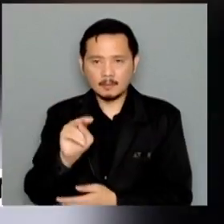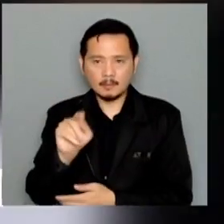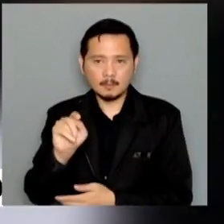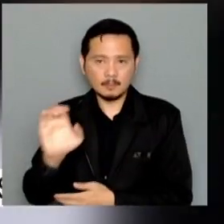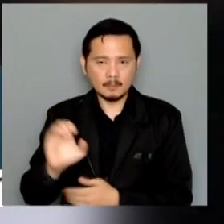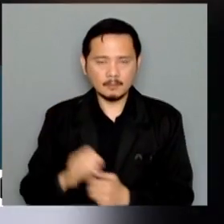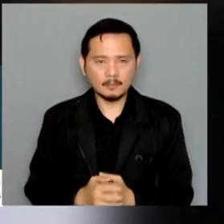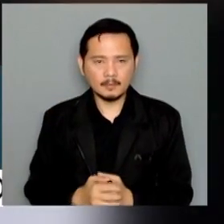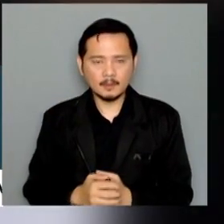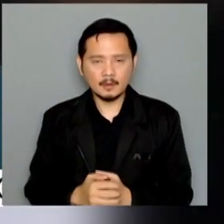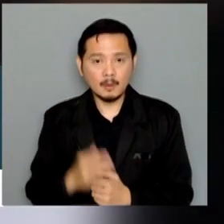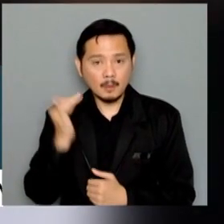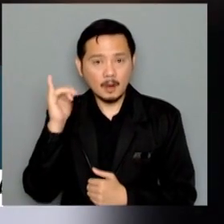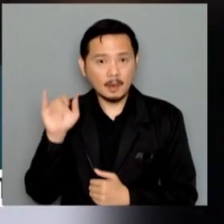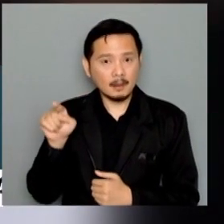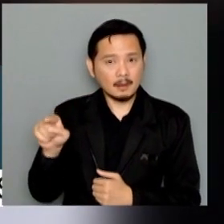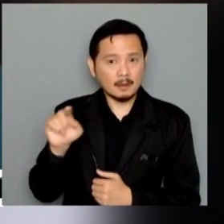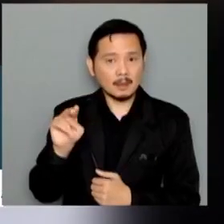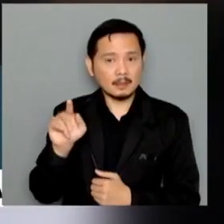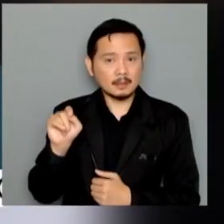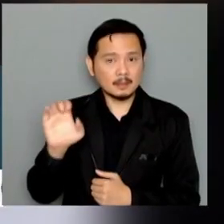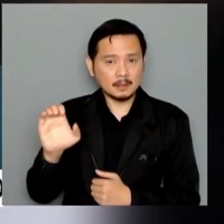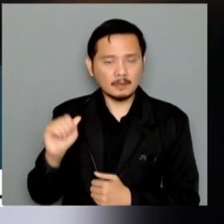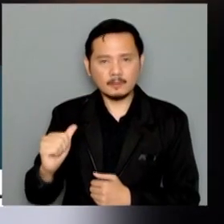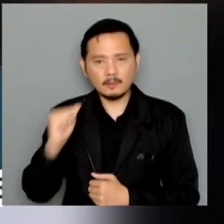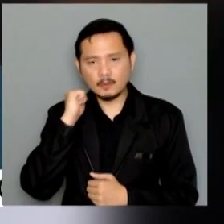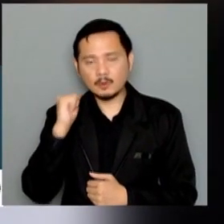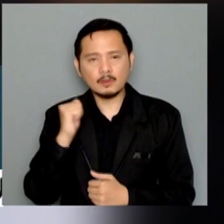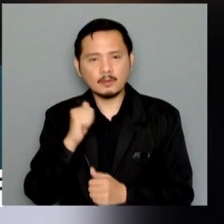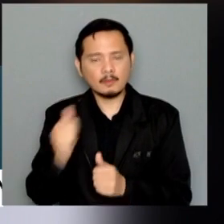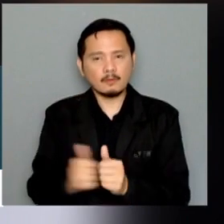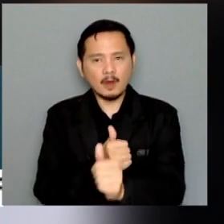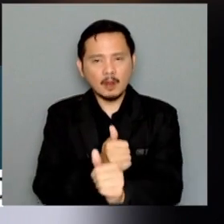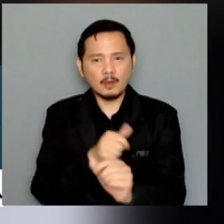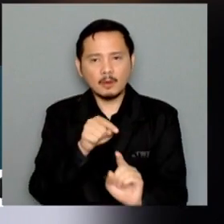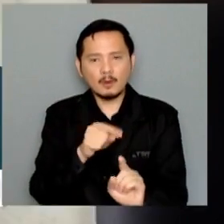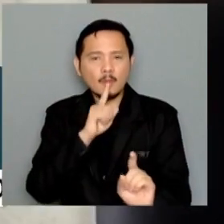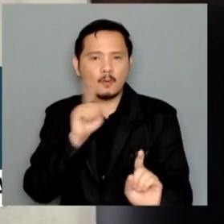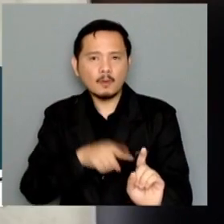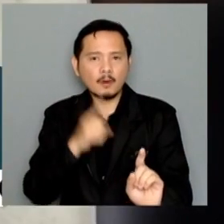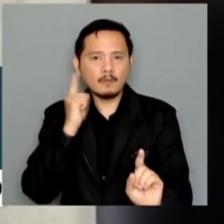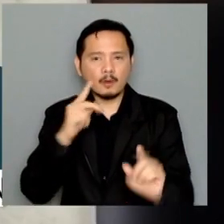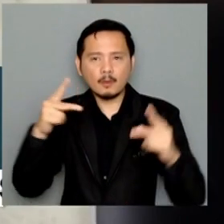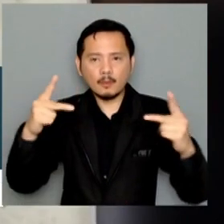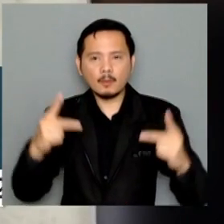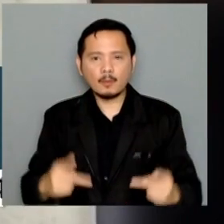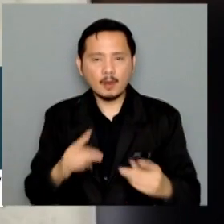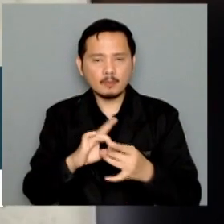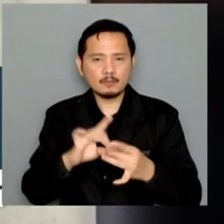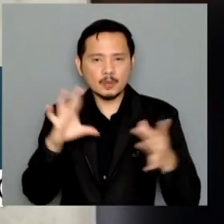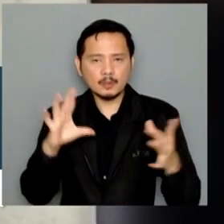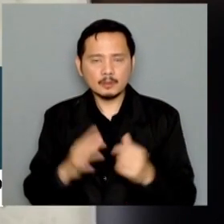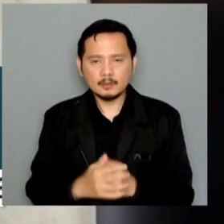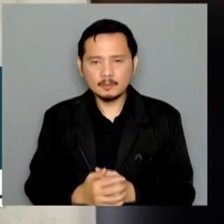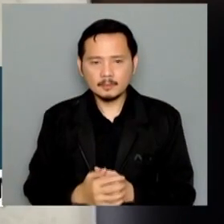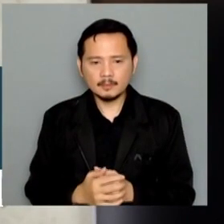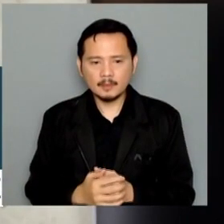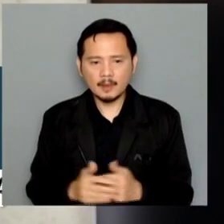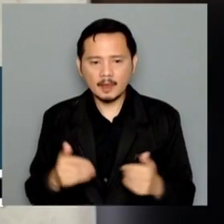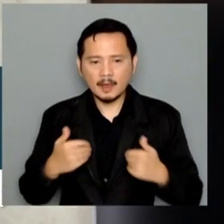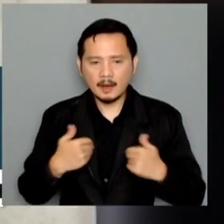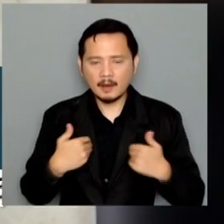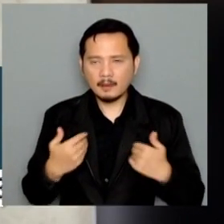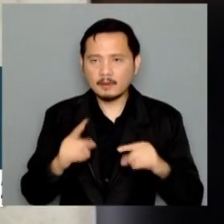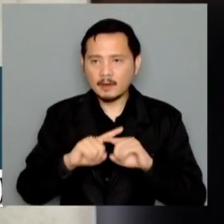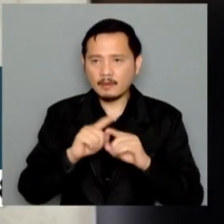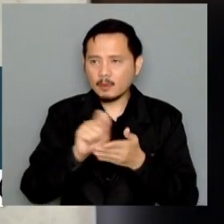NTC's refusal to comply with a court order to unblock its website. It says despite the serving of the writ of preliminary